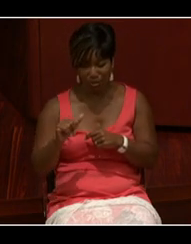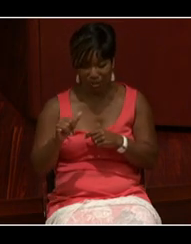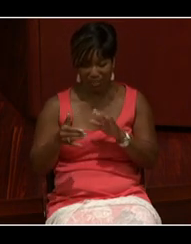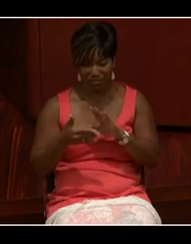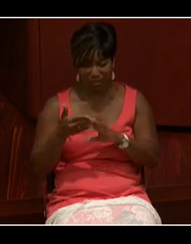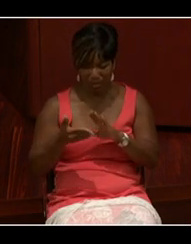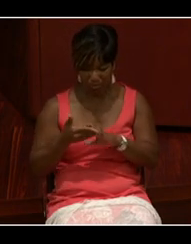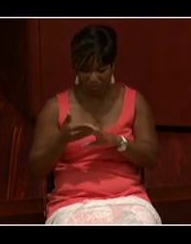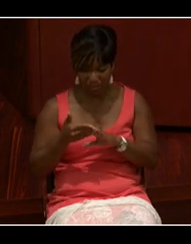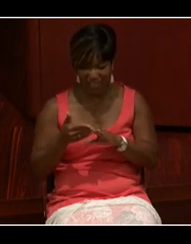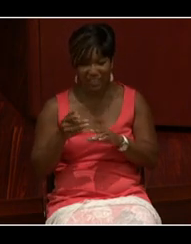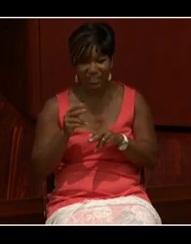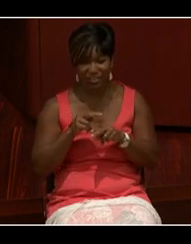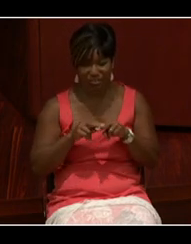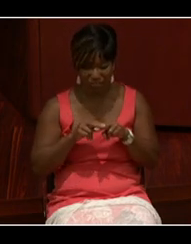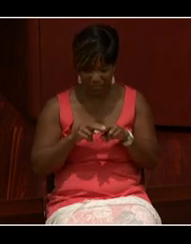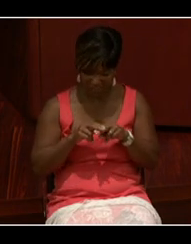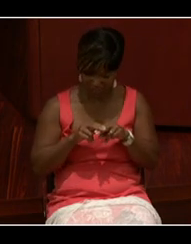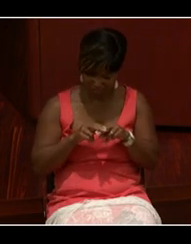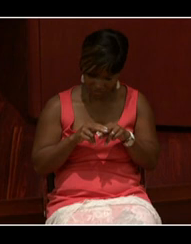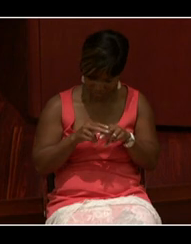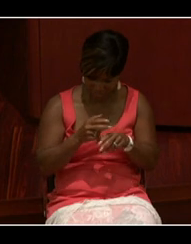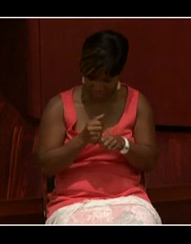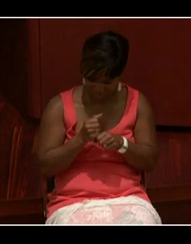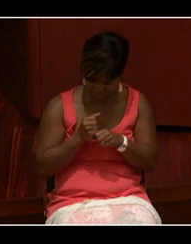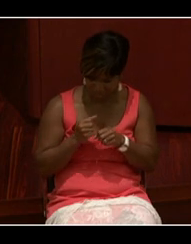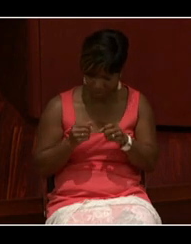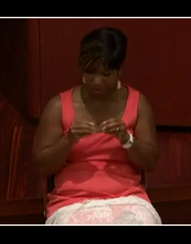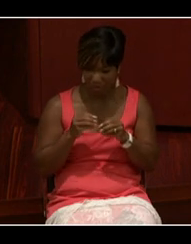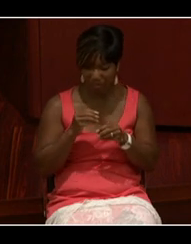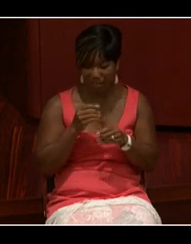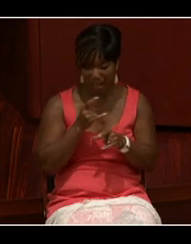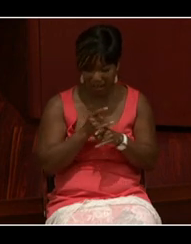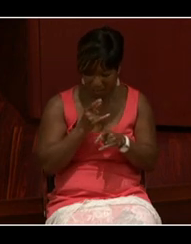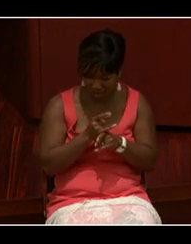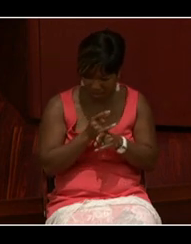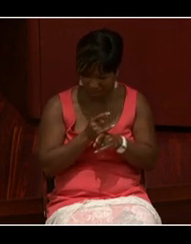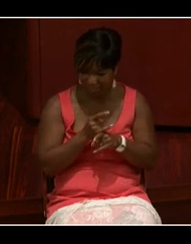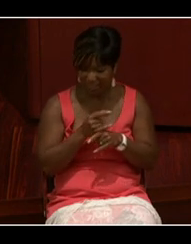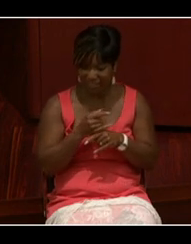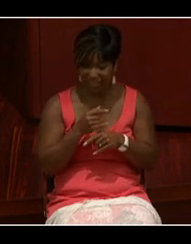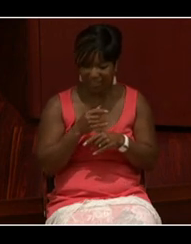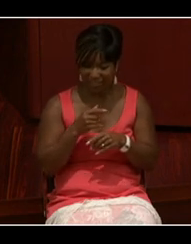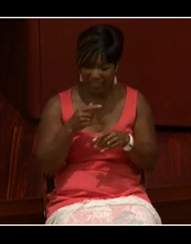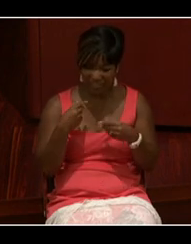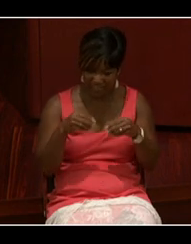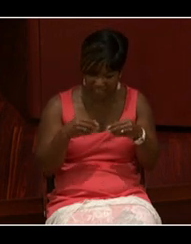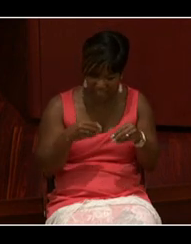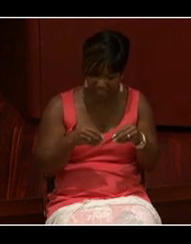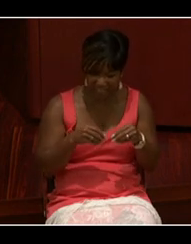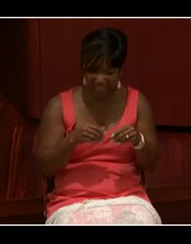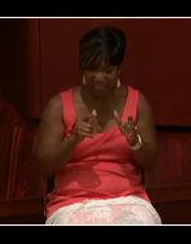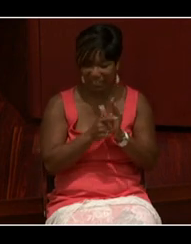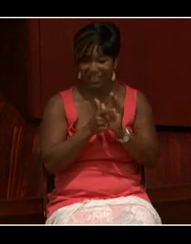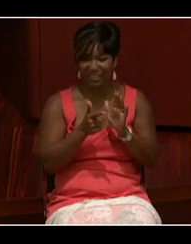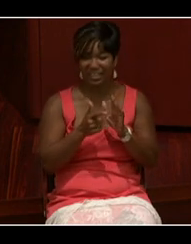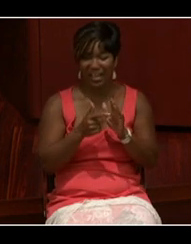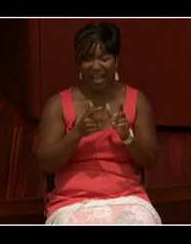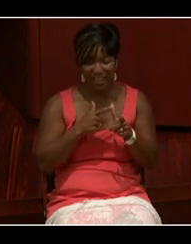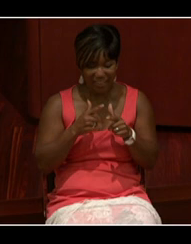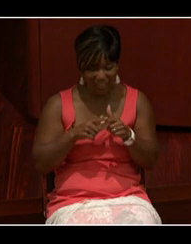getting transshipments of that whiskey. And then he even goes on to detail